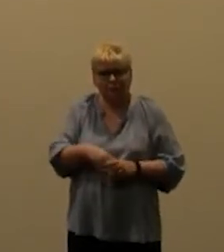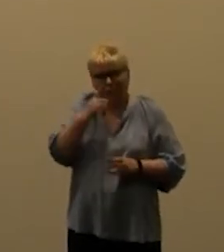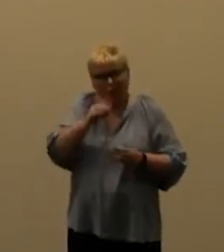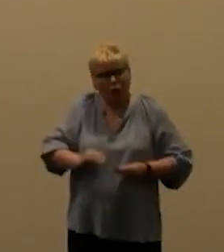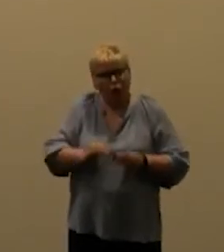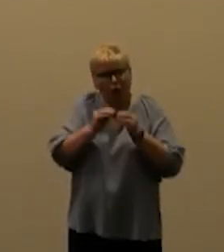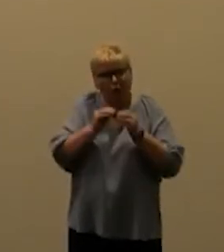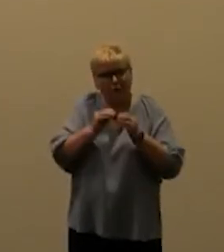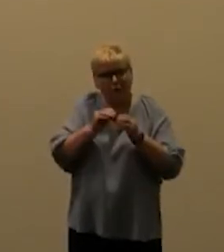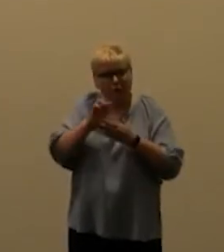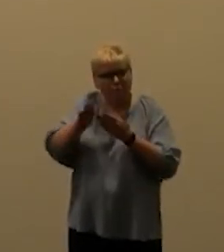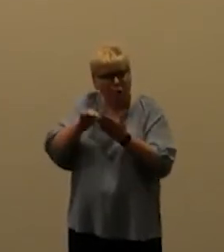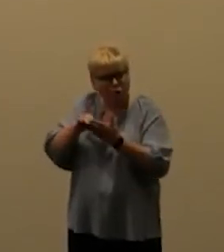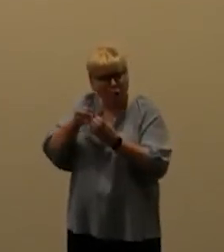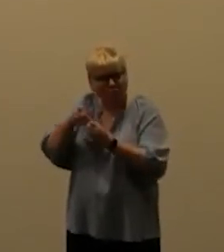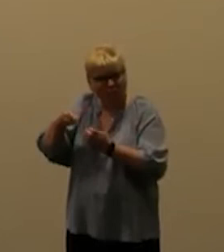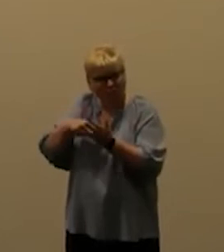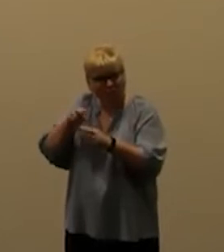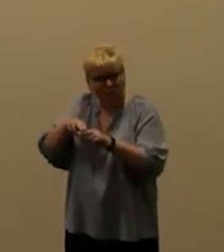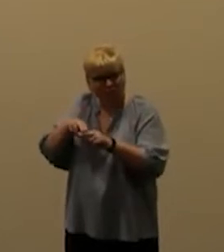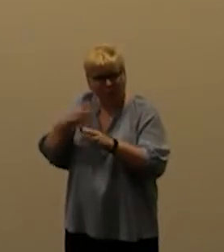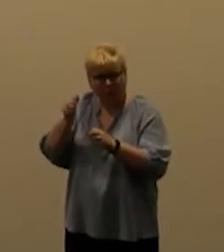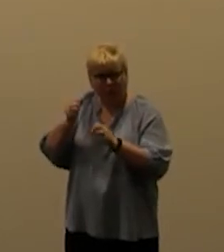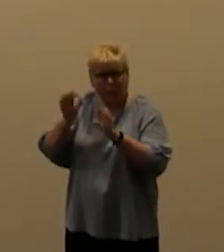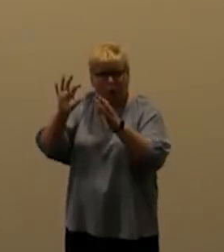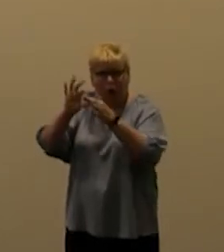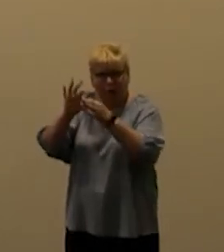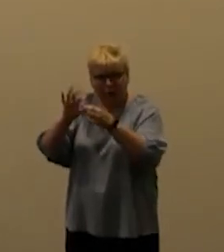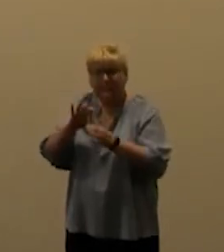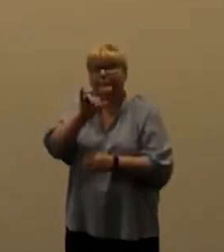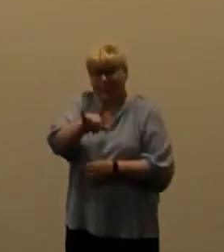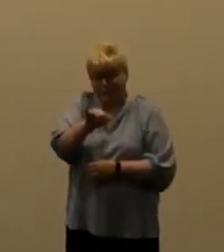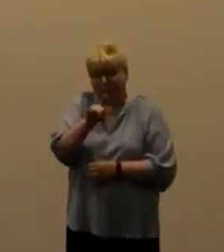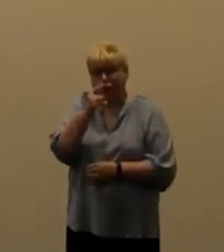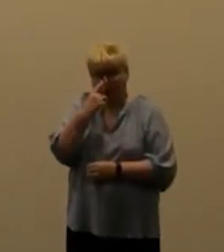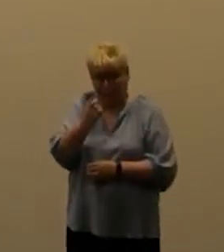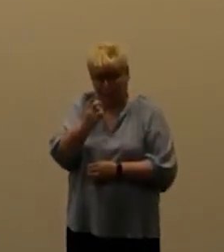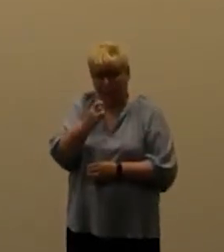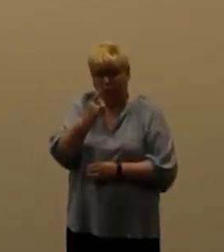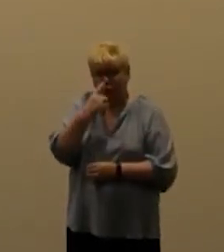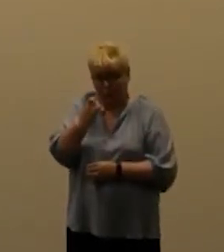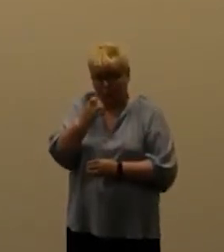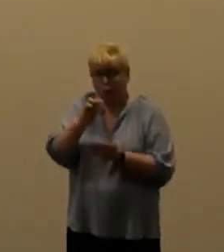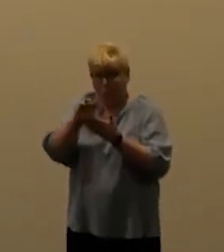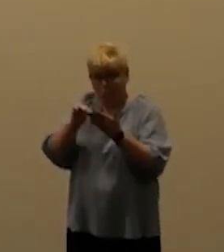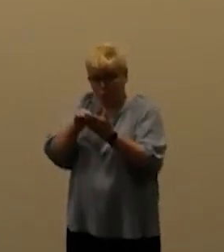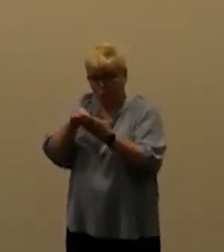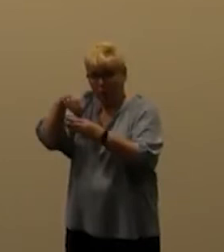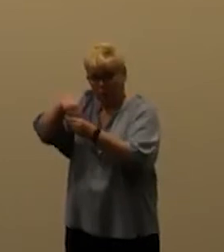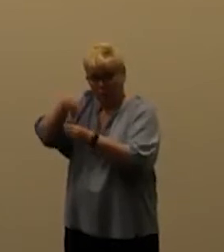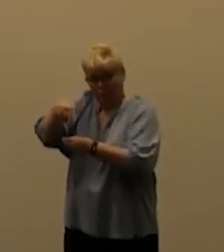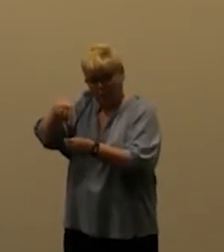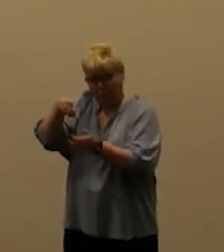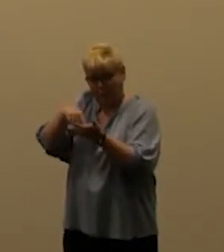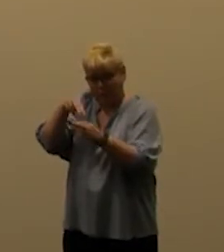module in Terraform? Oh, God. I think there's kind of connectors. I don't use that. You can do, I'm pretty sure you can do modules, but I think